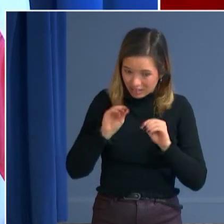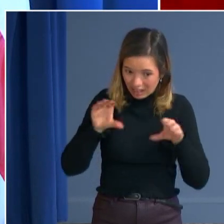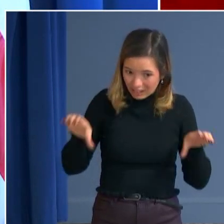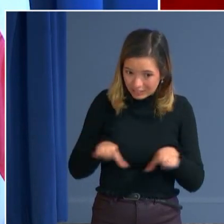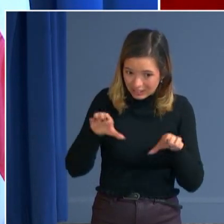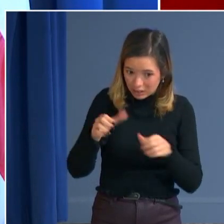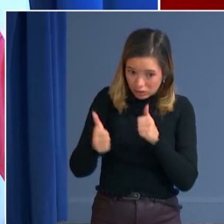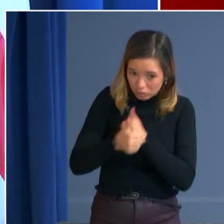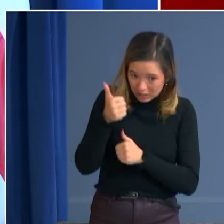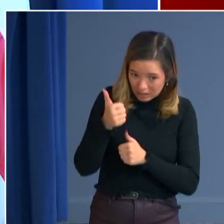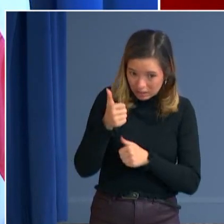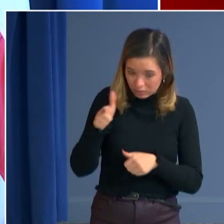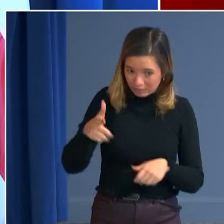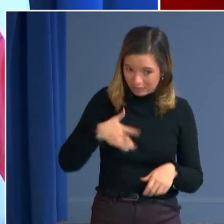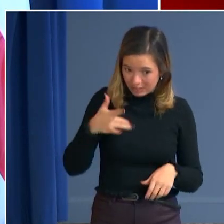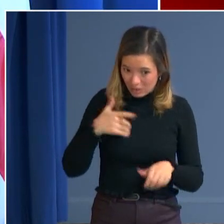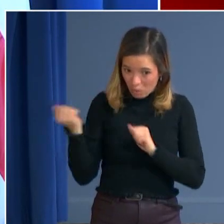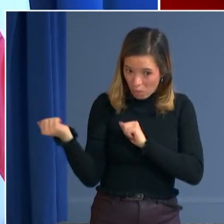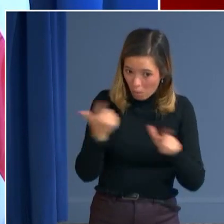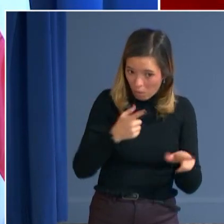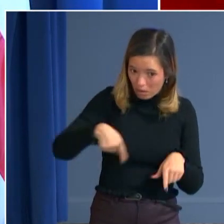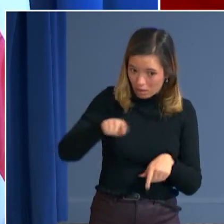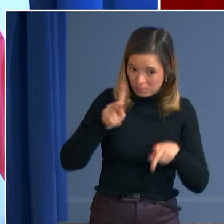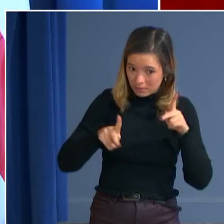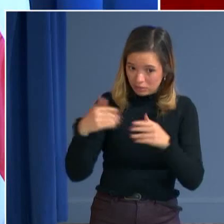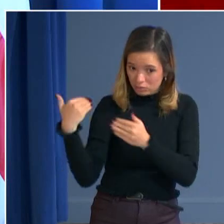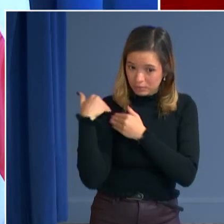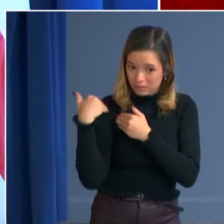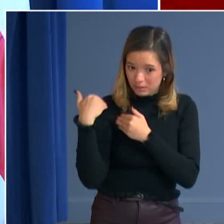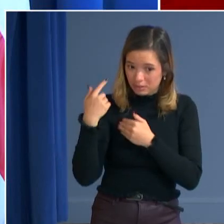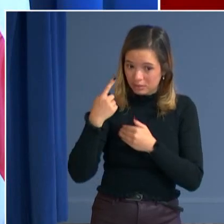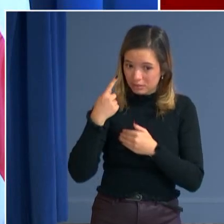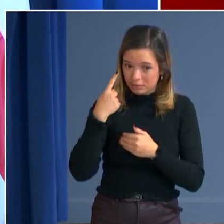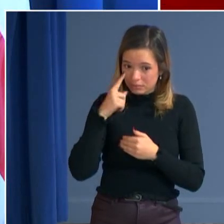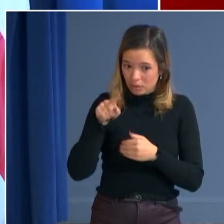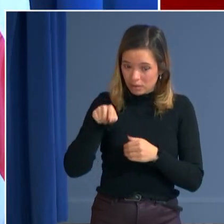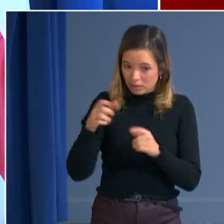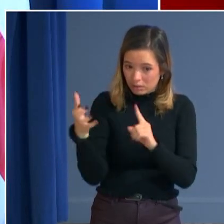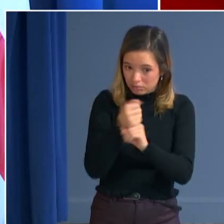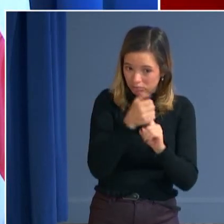they are in possession of, or right now in police custody? No, we think that